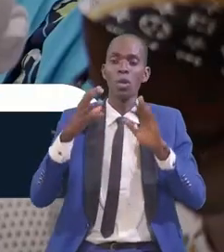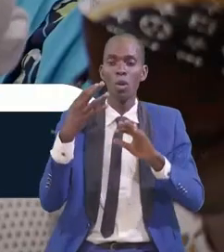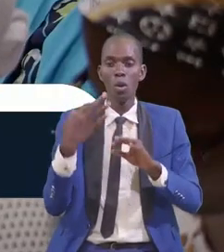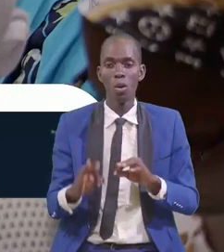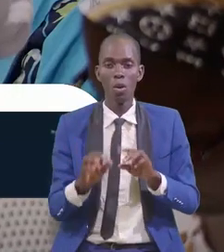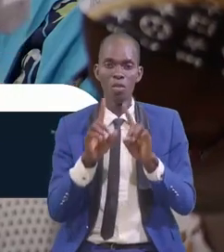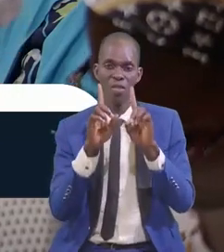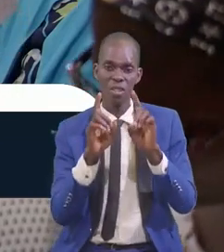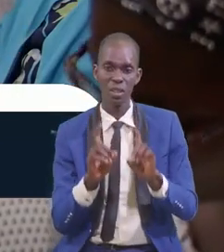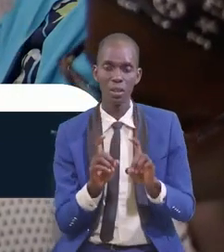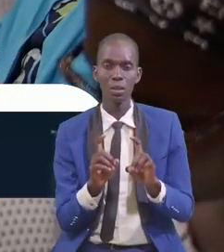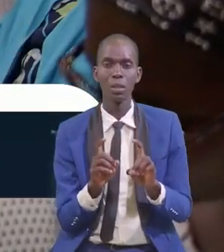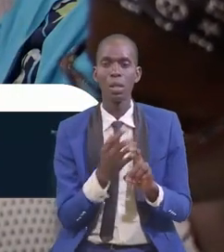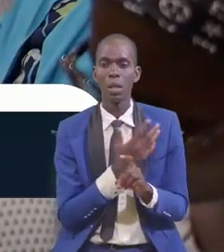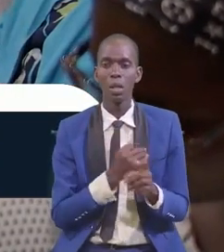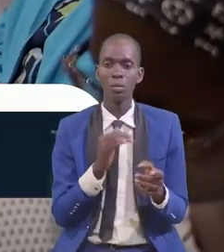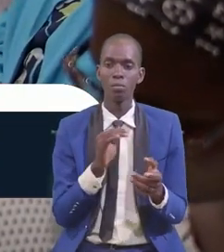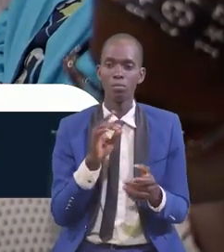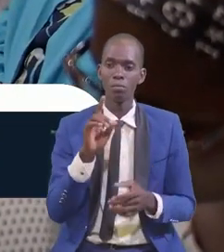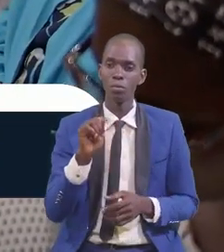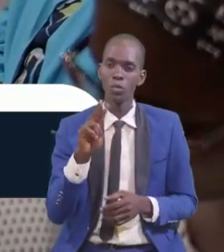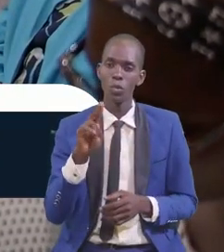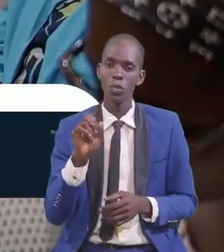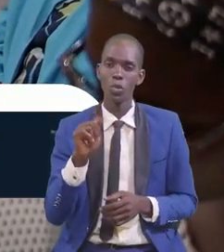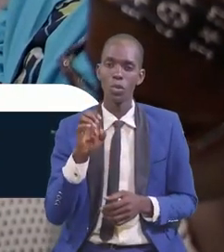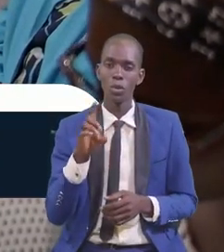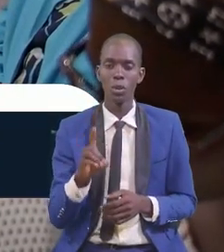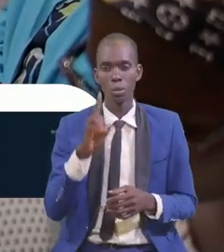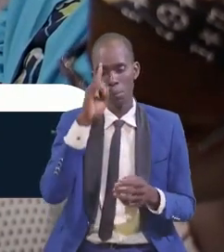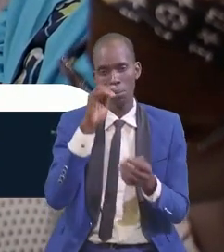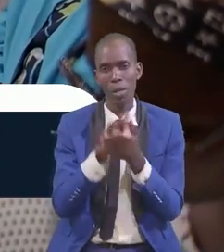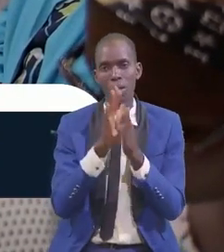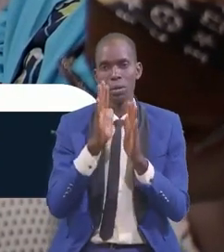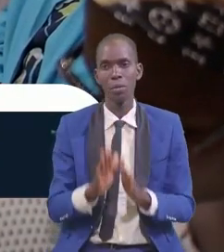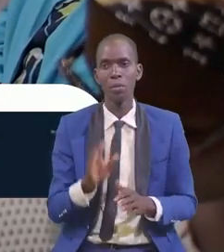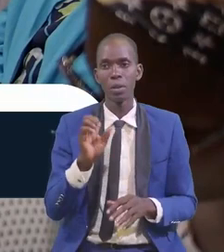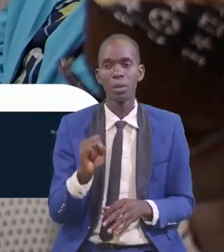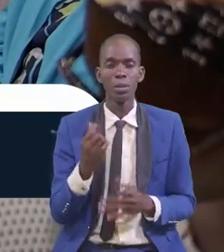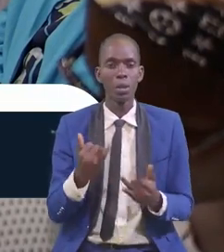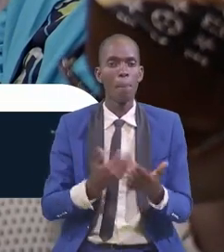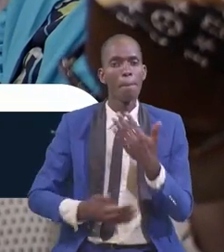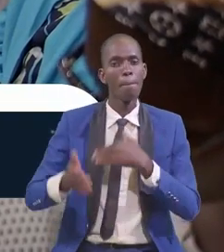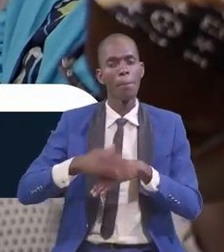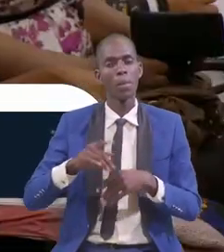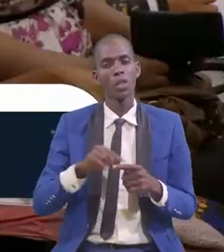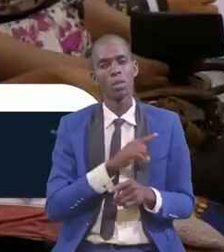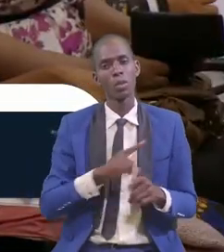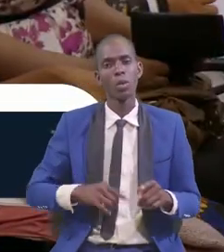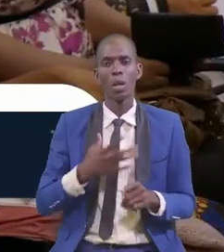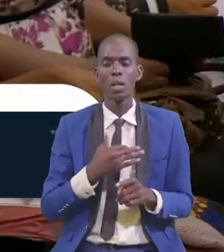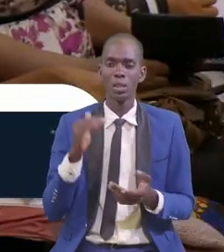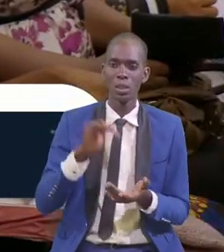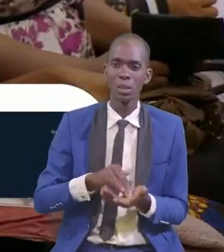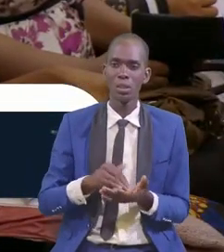of tested, trusted believers. We come back to the Lord and we renew